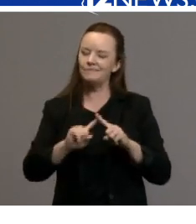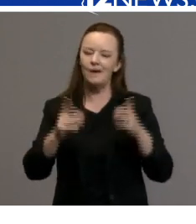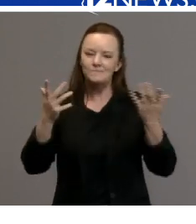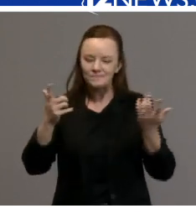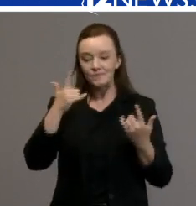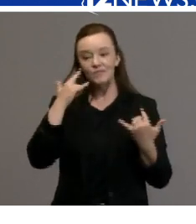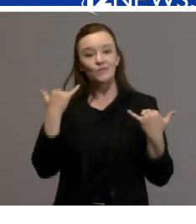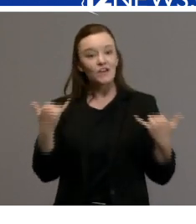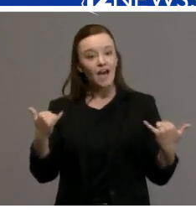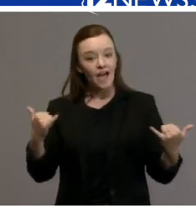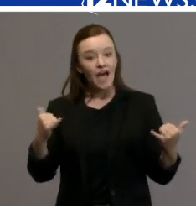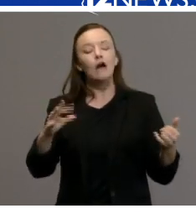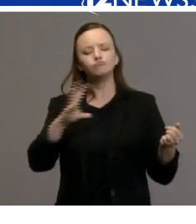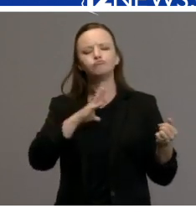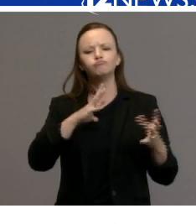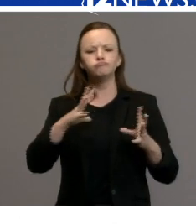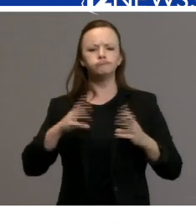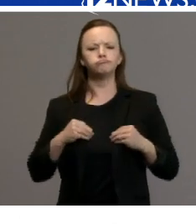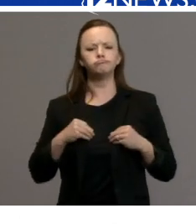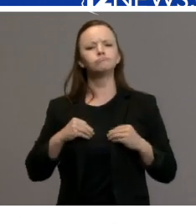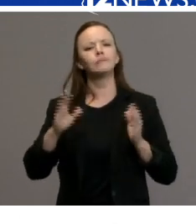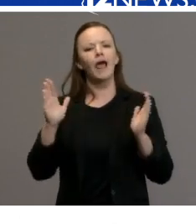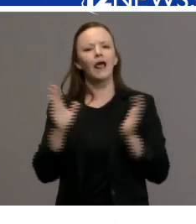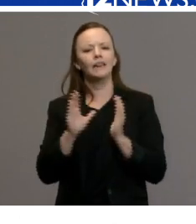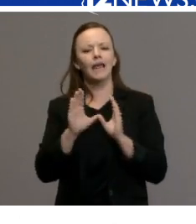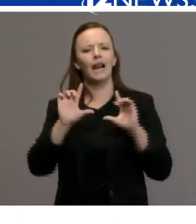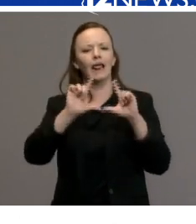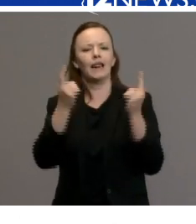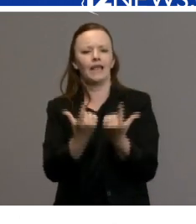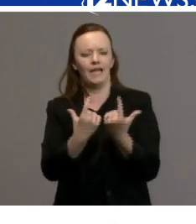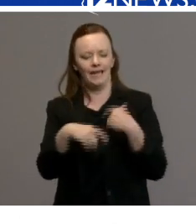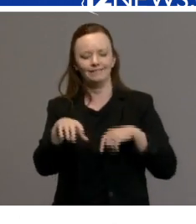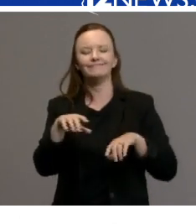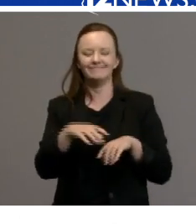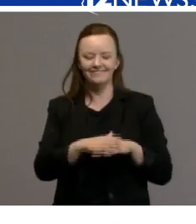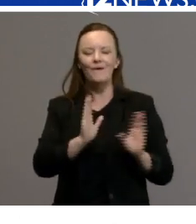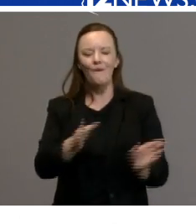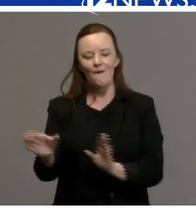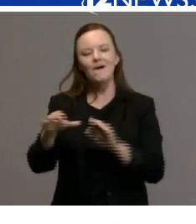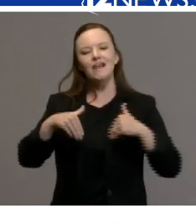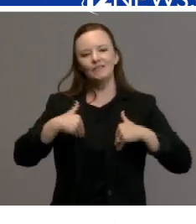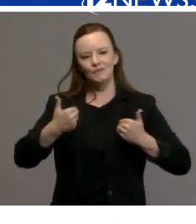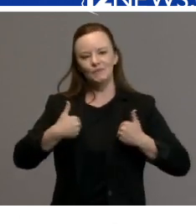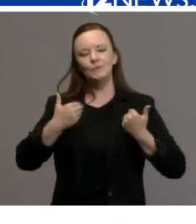for Little League. Organized youth activities can